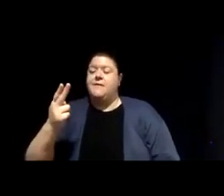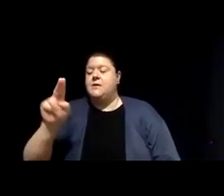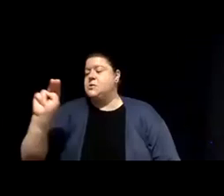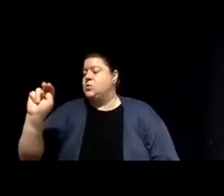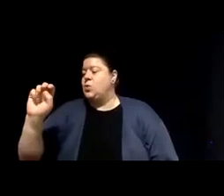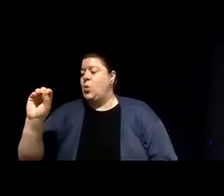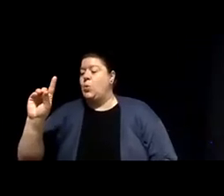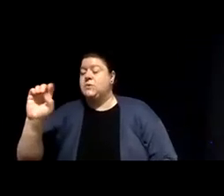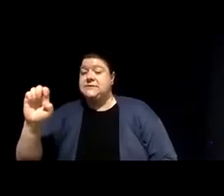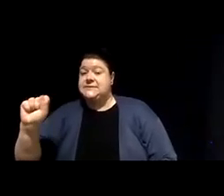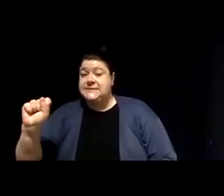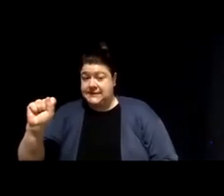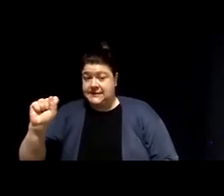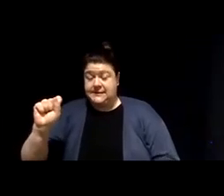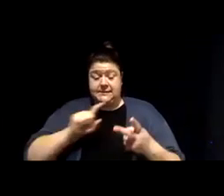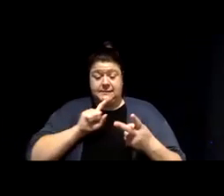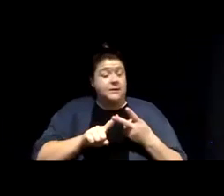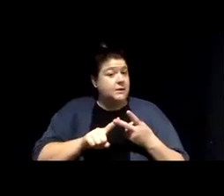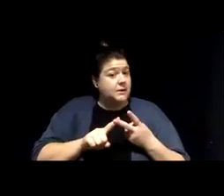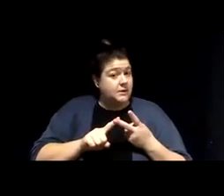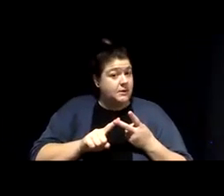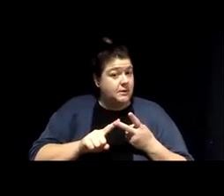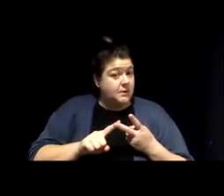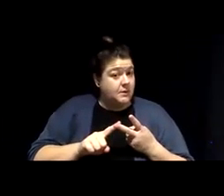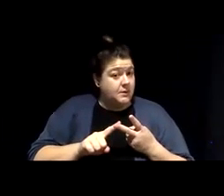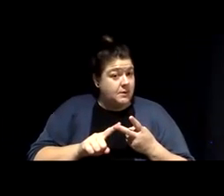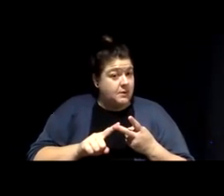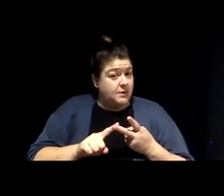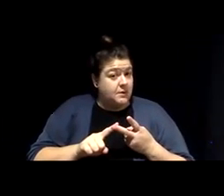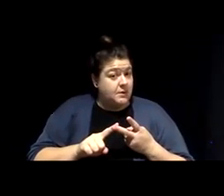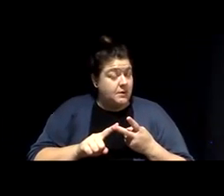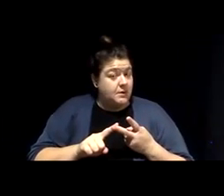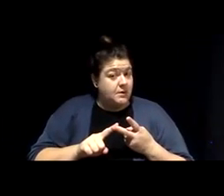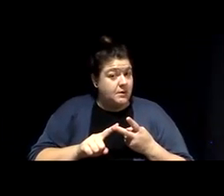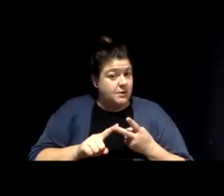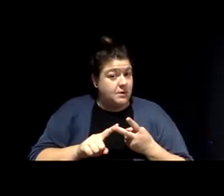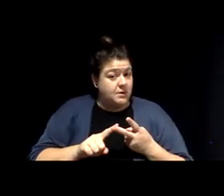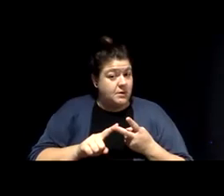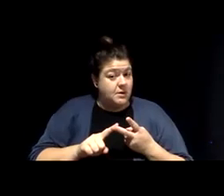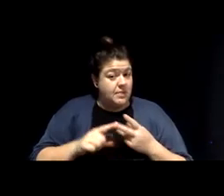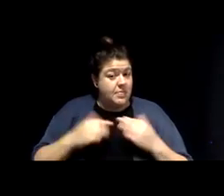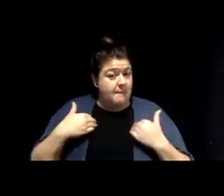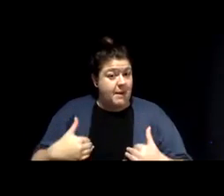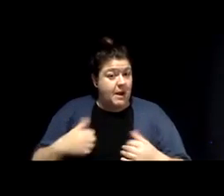Okay, so thymus, the body works through